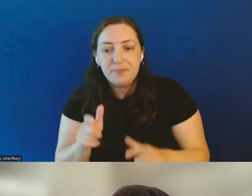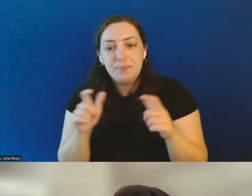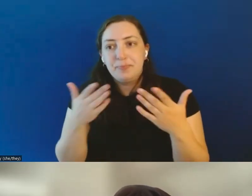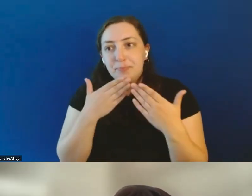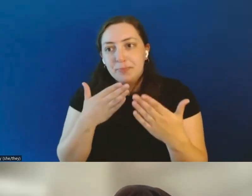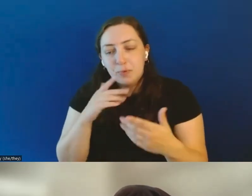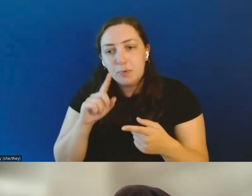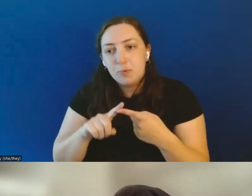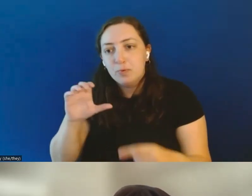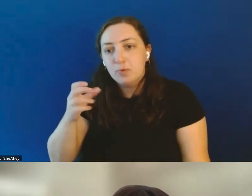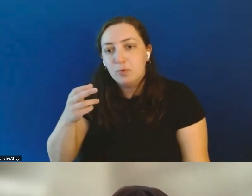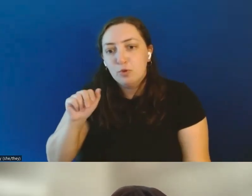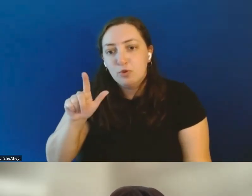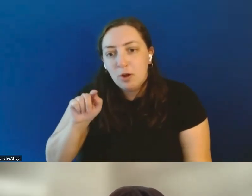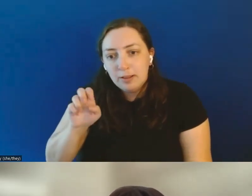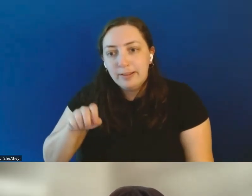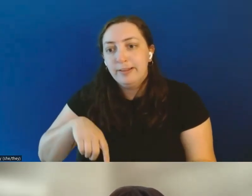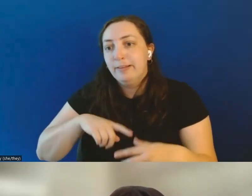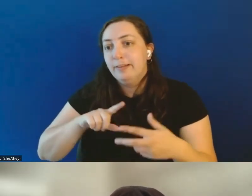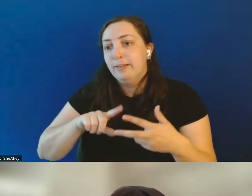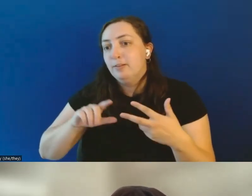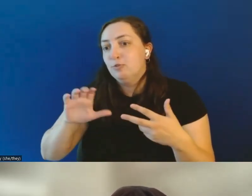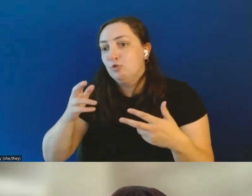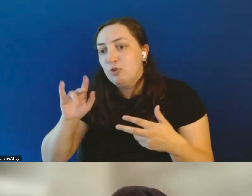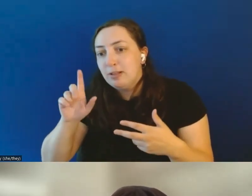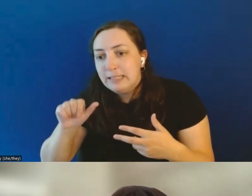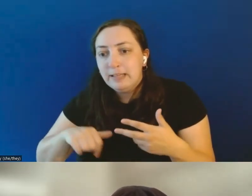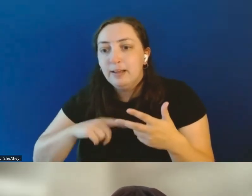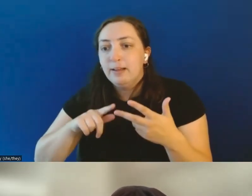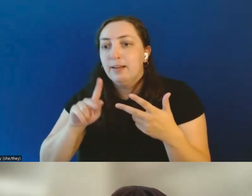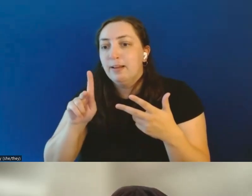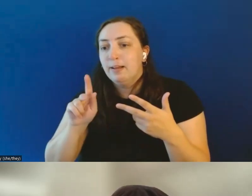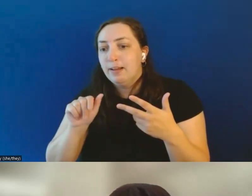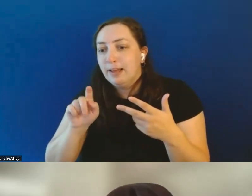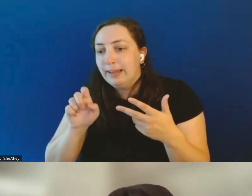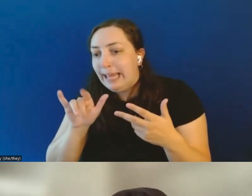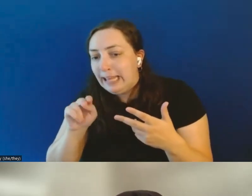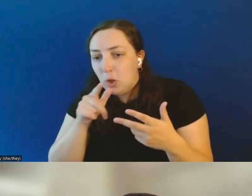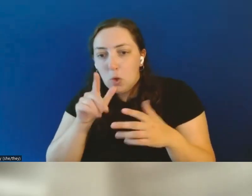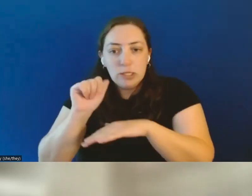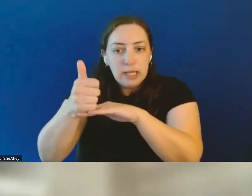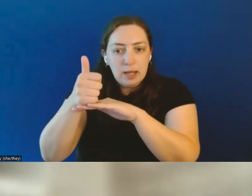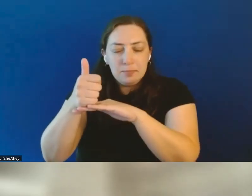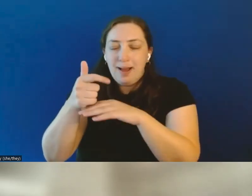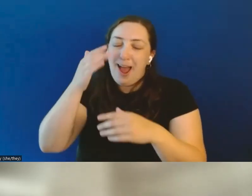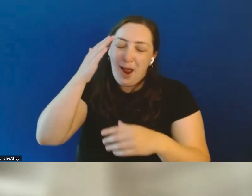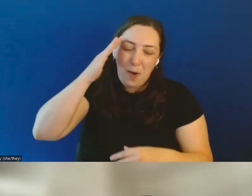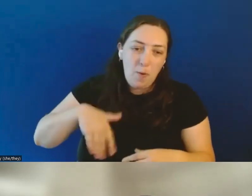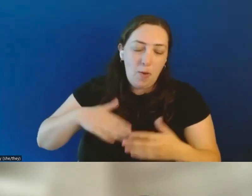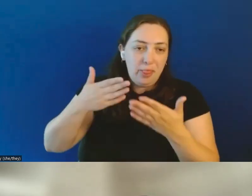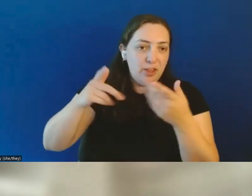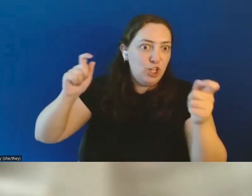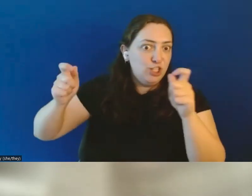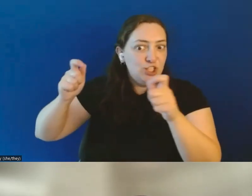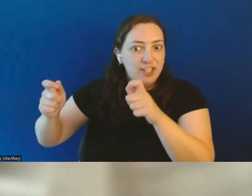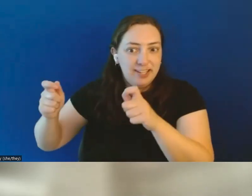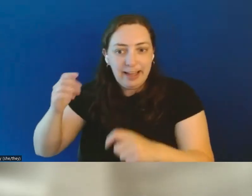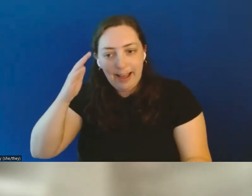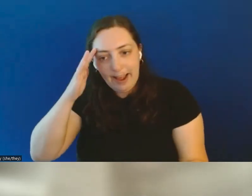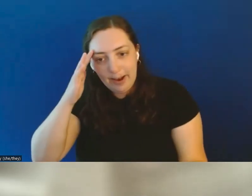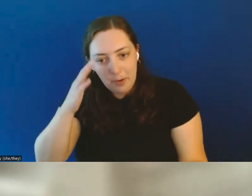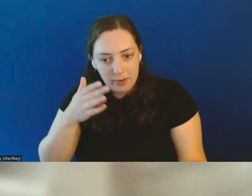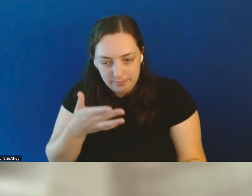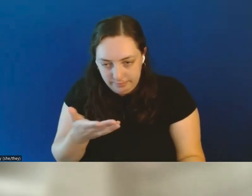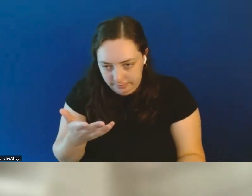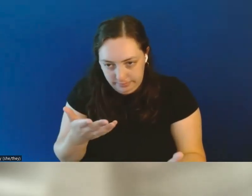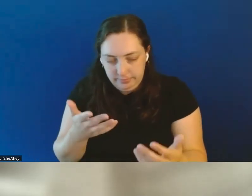Charlene, Chelsea, Caitlin, and many others who have put that together amidst the dynamic circumstances that Charlene has